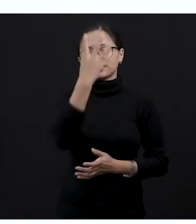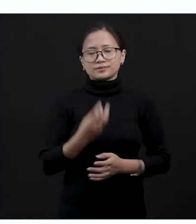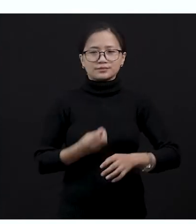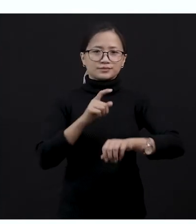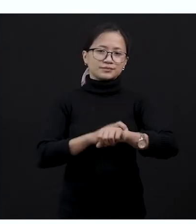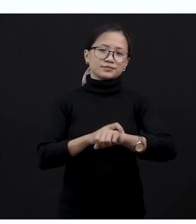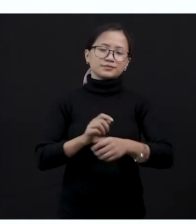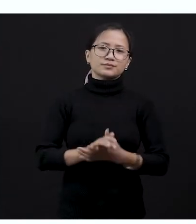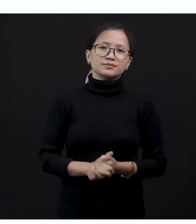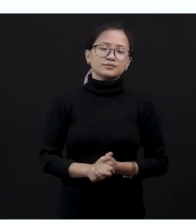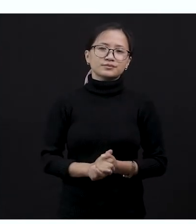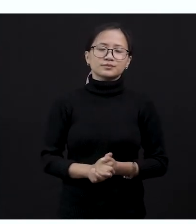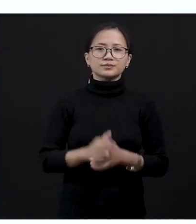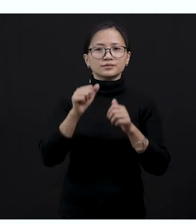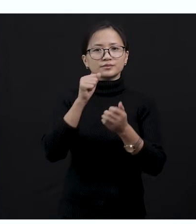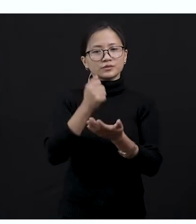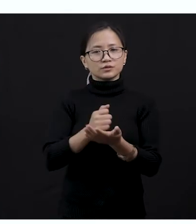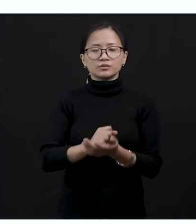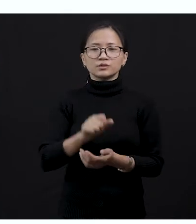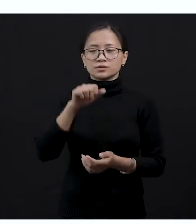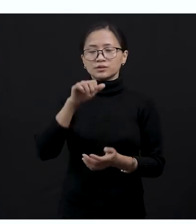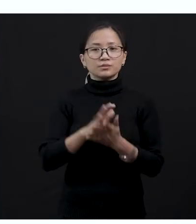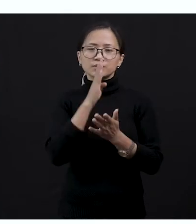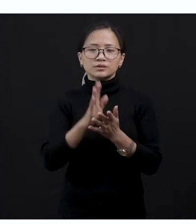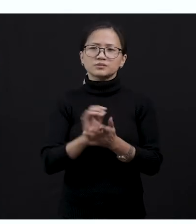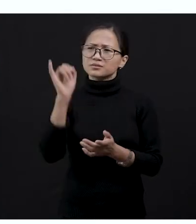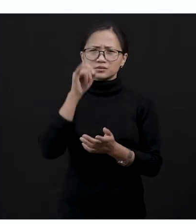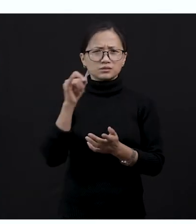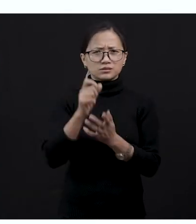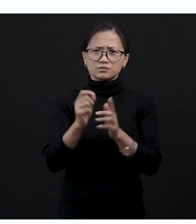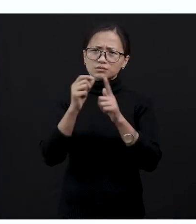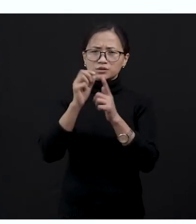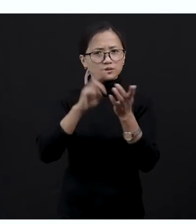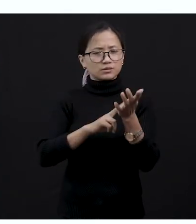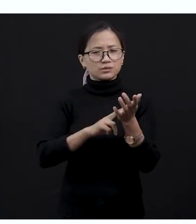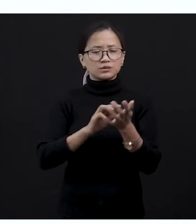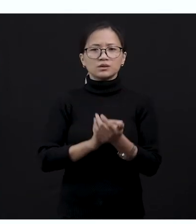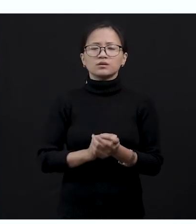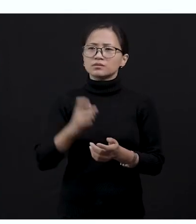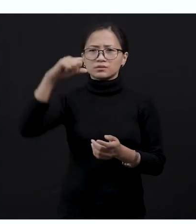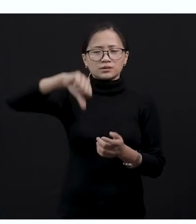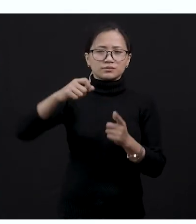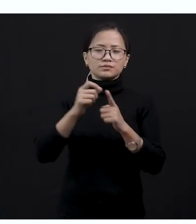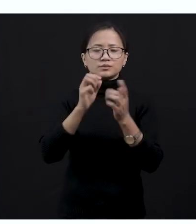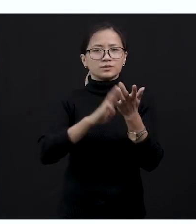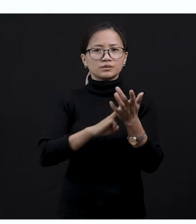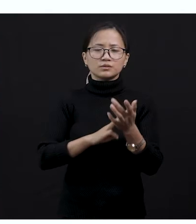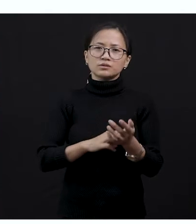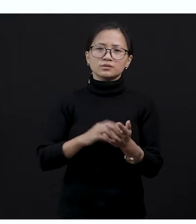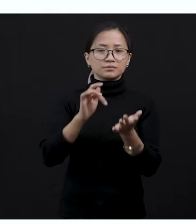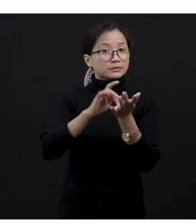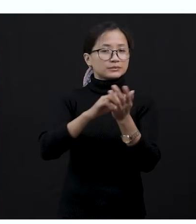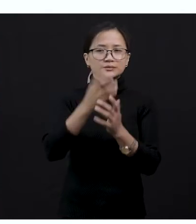nighttime, okay? So it could be 6 p.m., 9 p.m. or even midnight, okay? So every